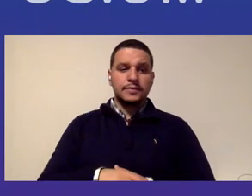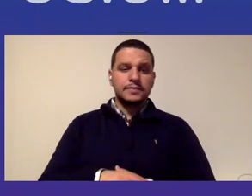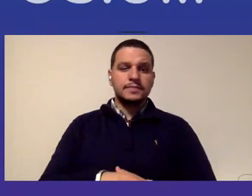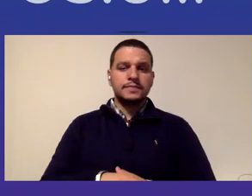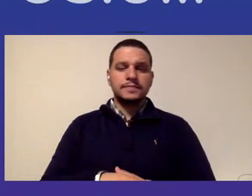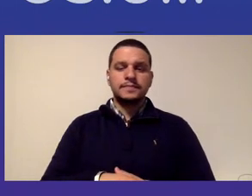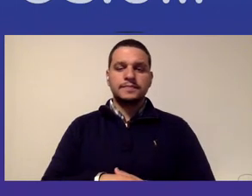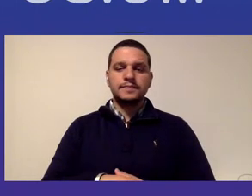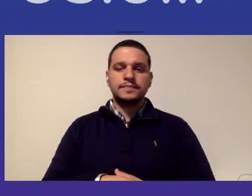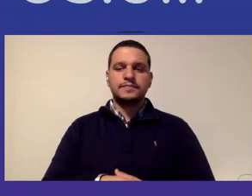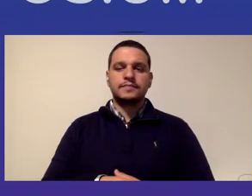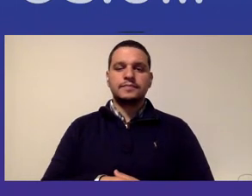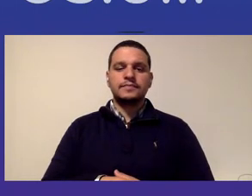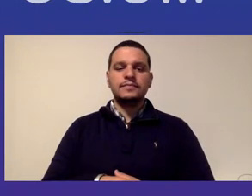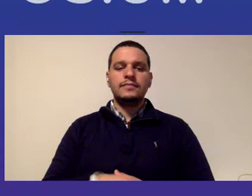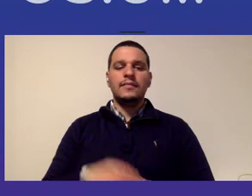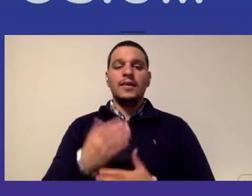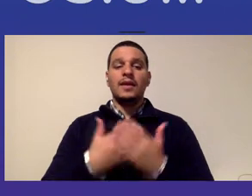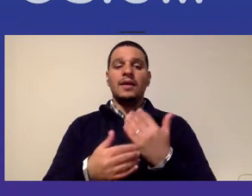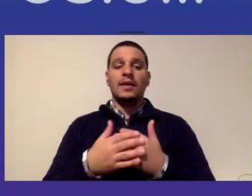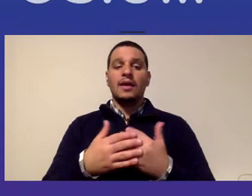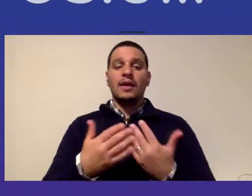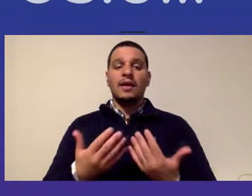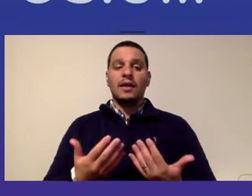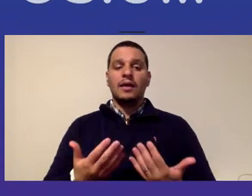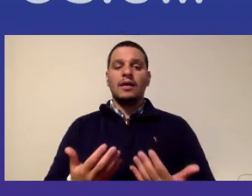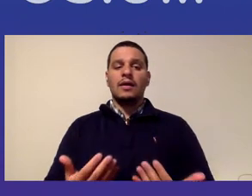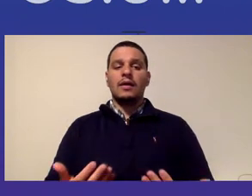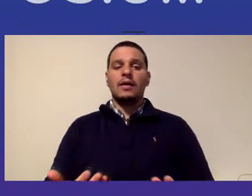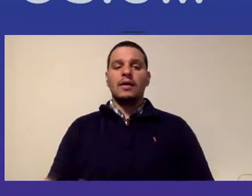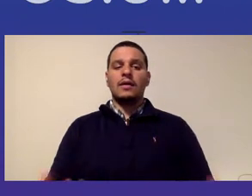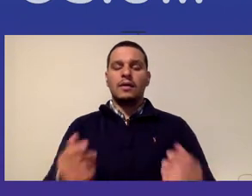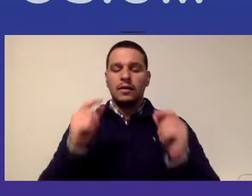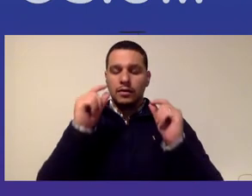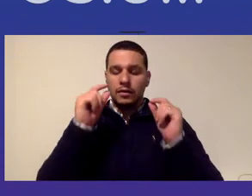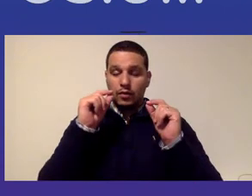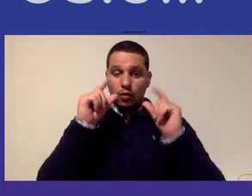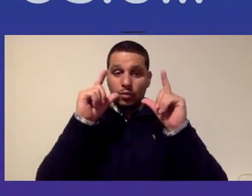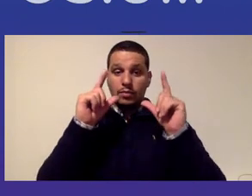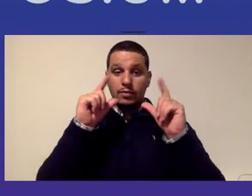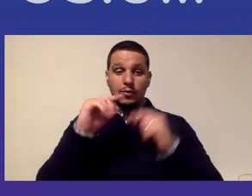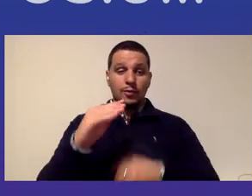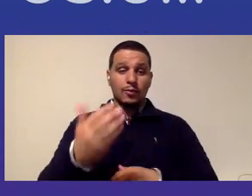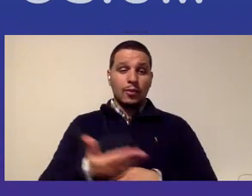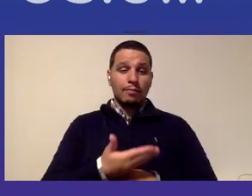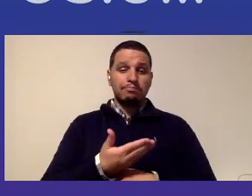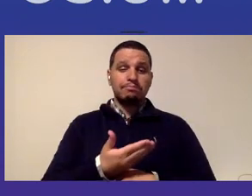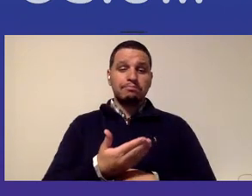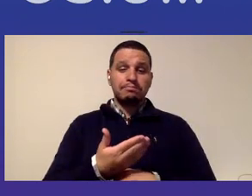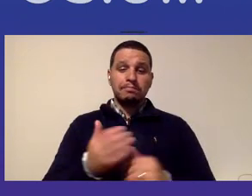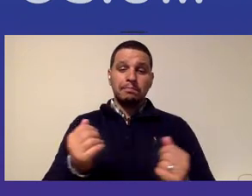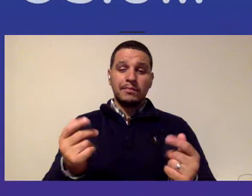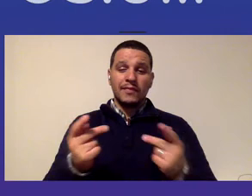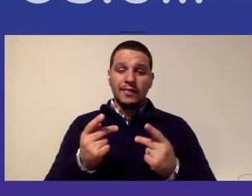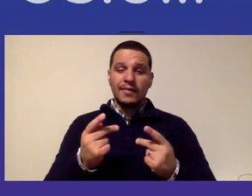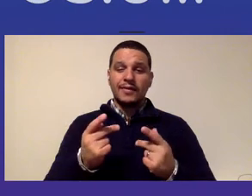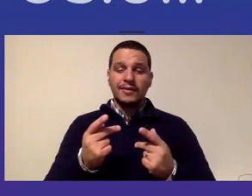And you can let your hands just glide away from your body, open your eyes if they're closed. Welcome back. So good to see you.